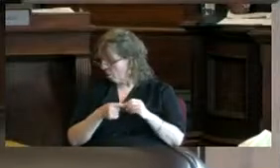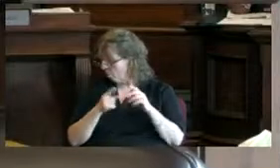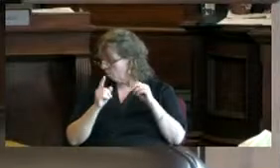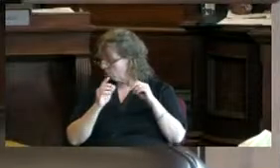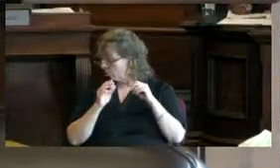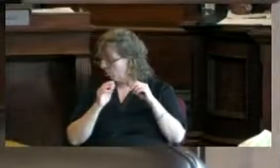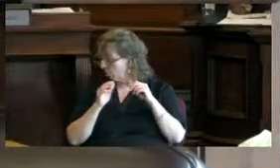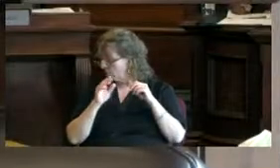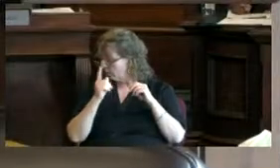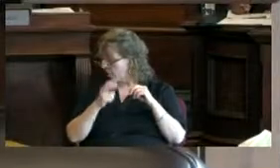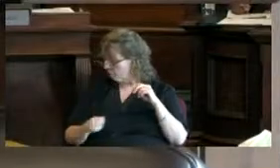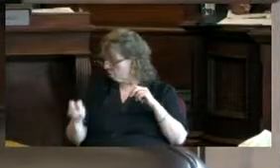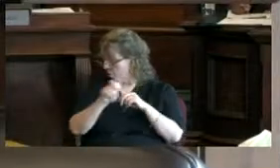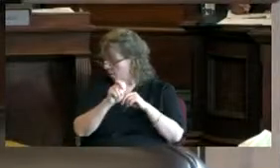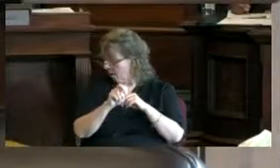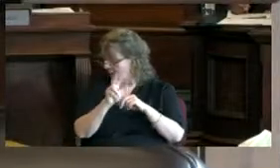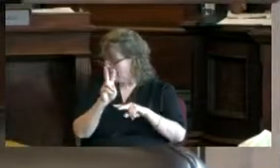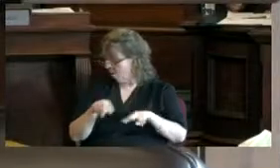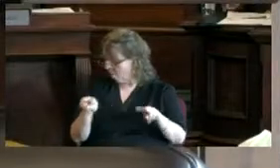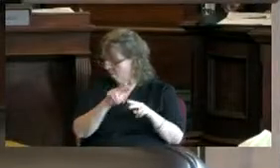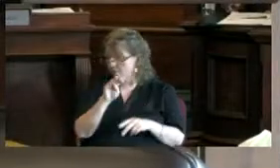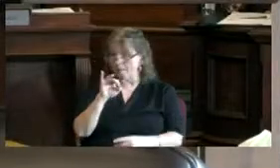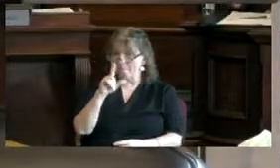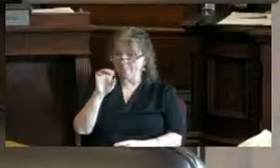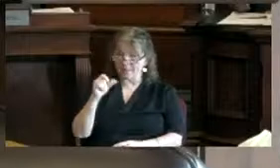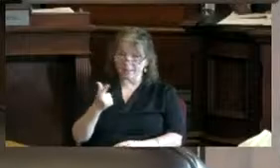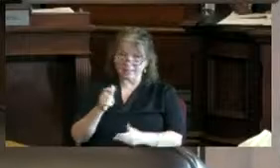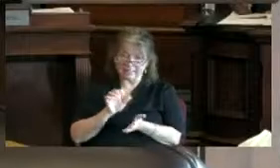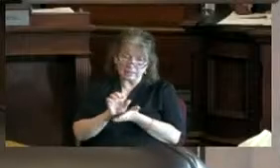project. A public hearing will be held on